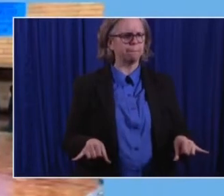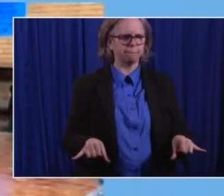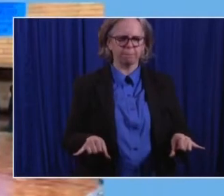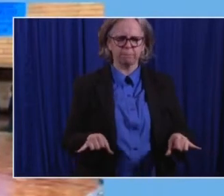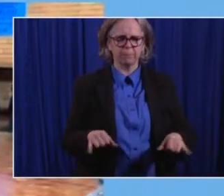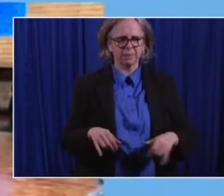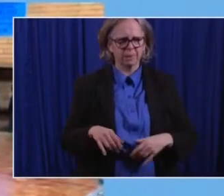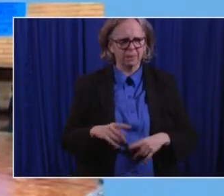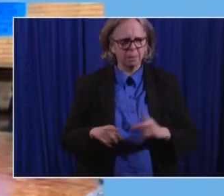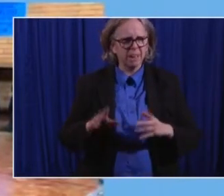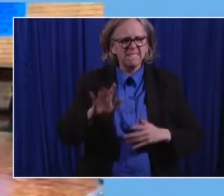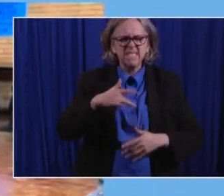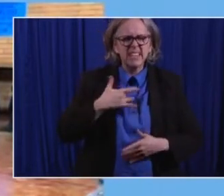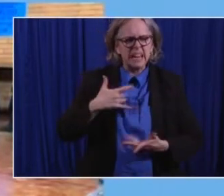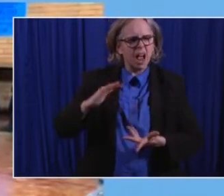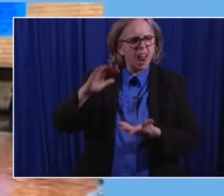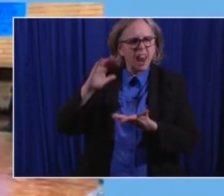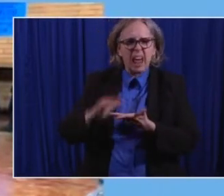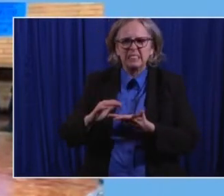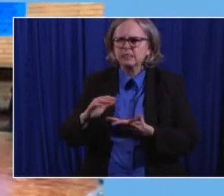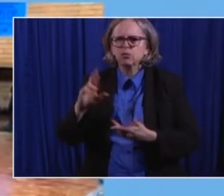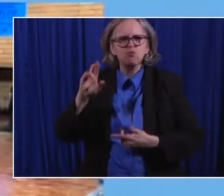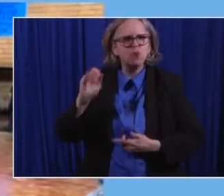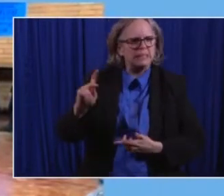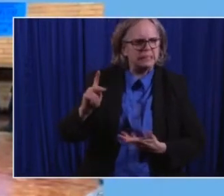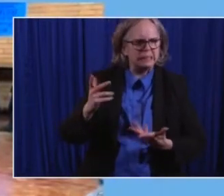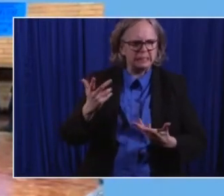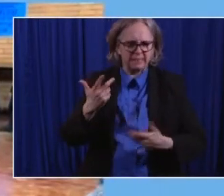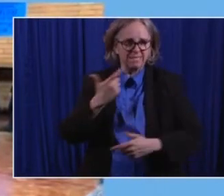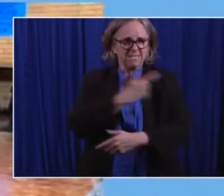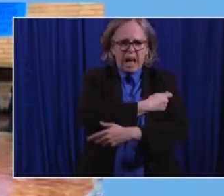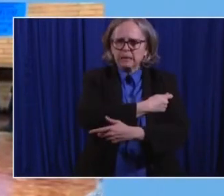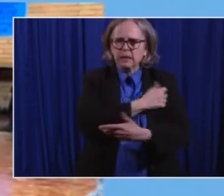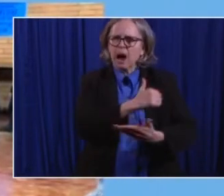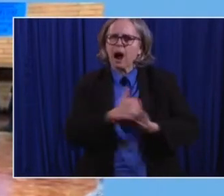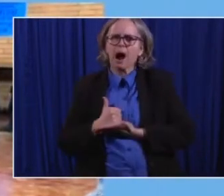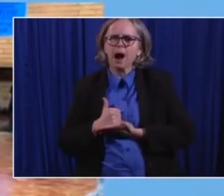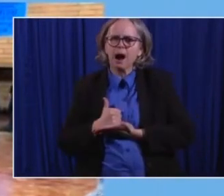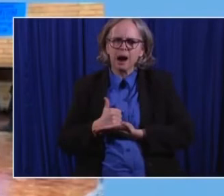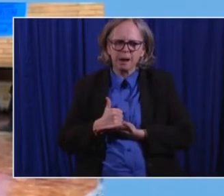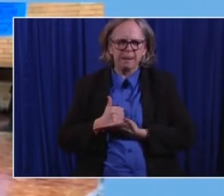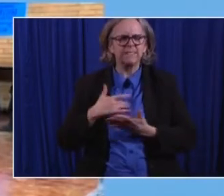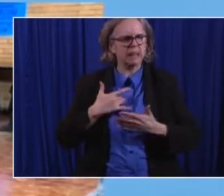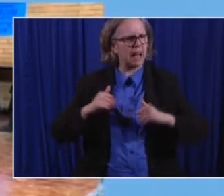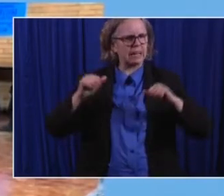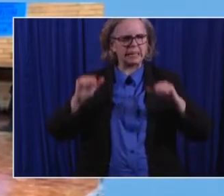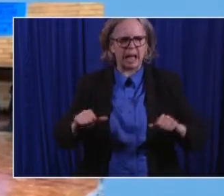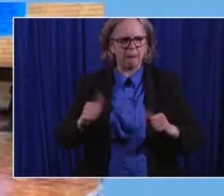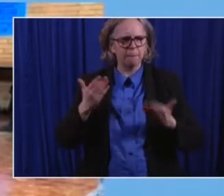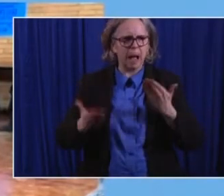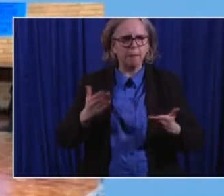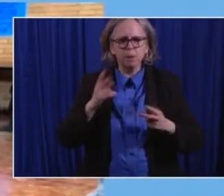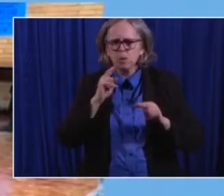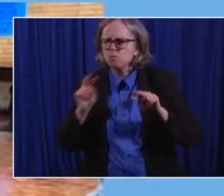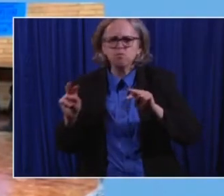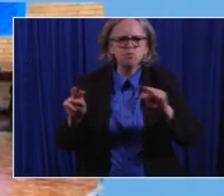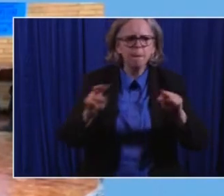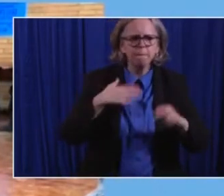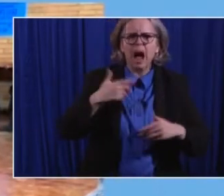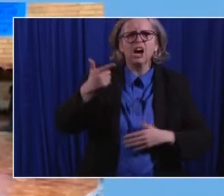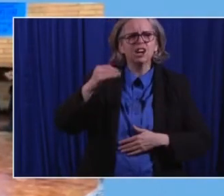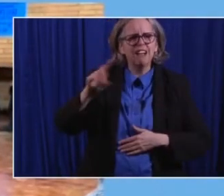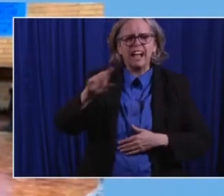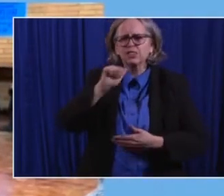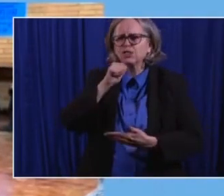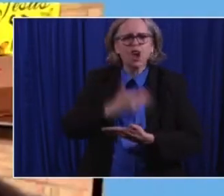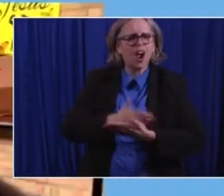of going out without seeing my grandchildren graduate from high school. That's my main